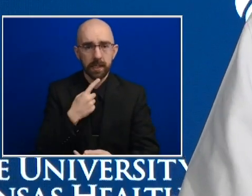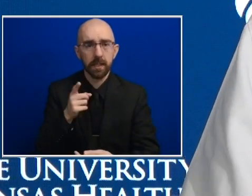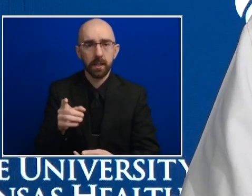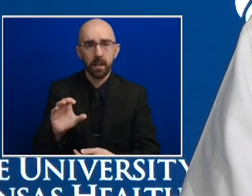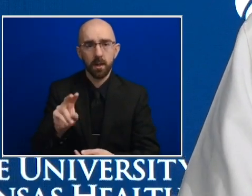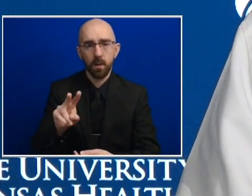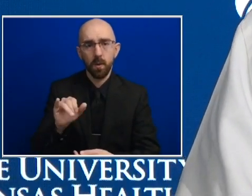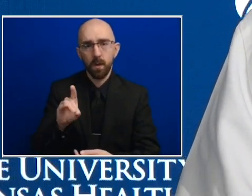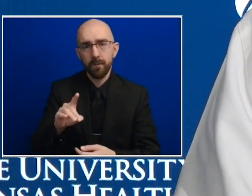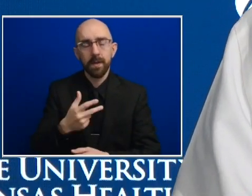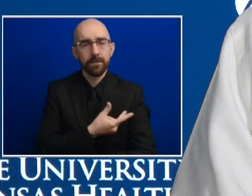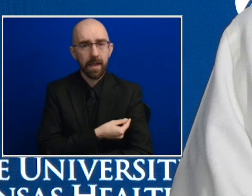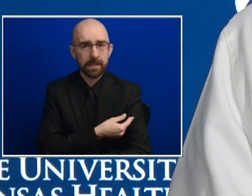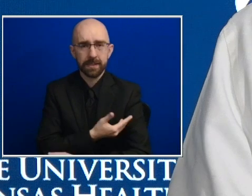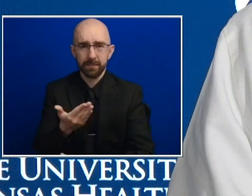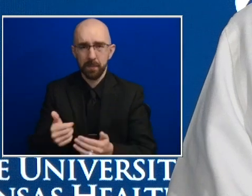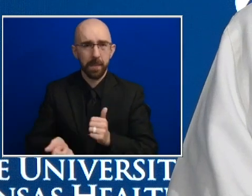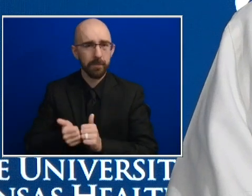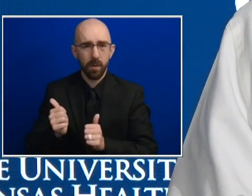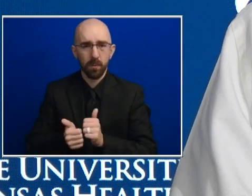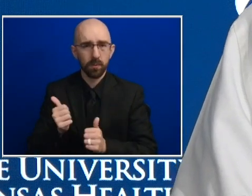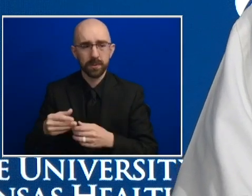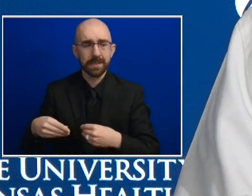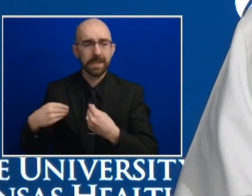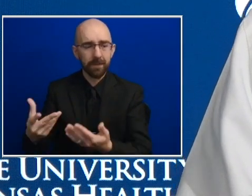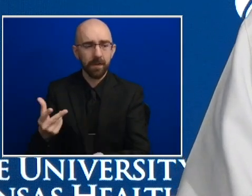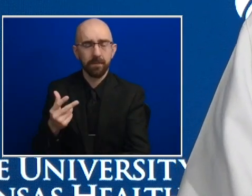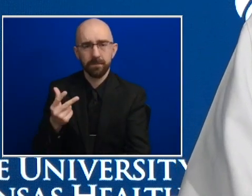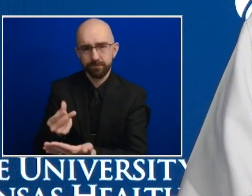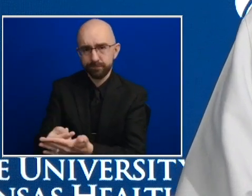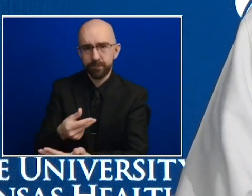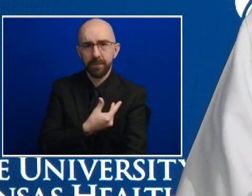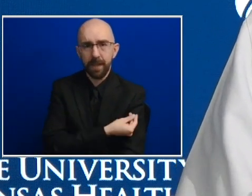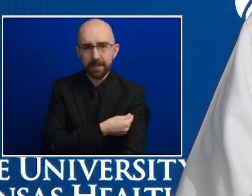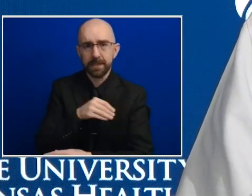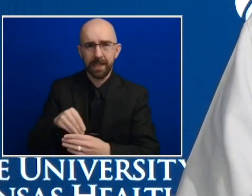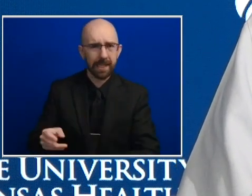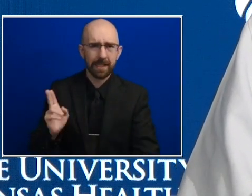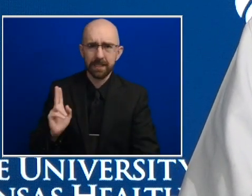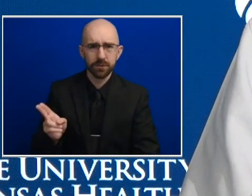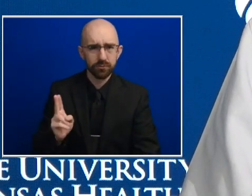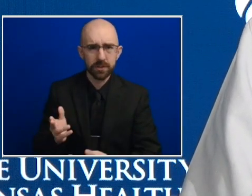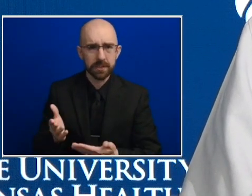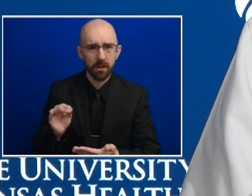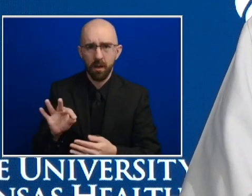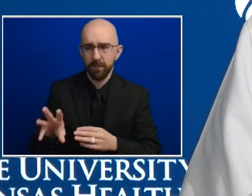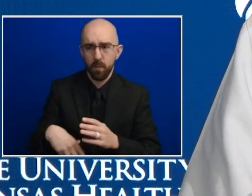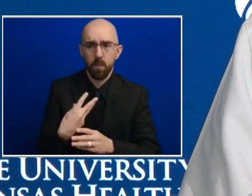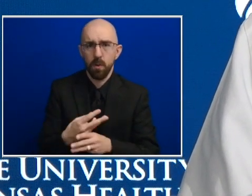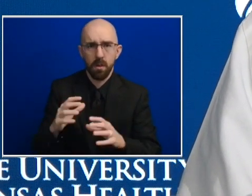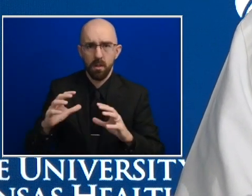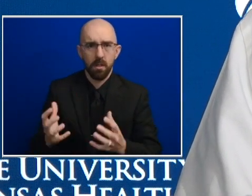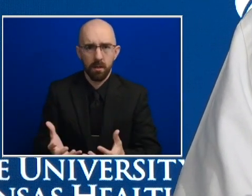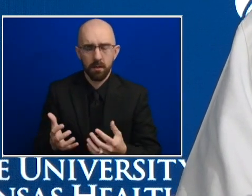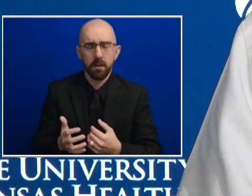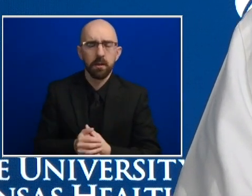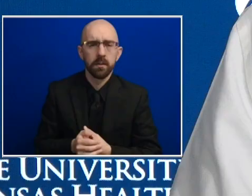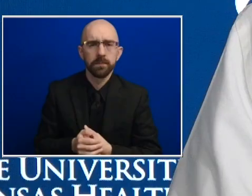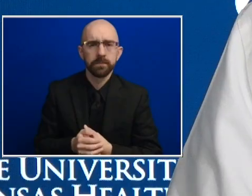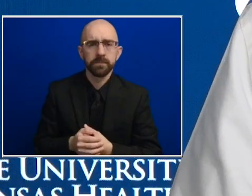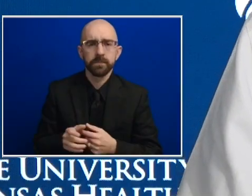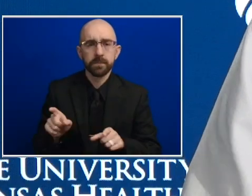are probably the most given vaccines in the history of the world. As of